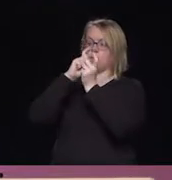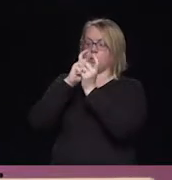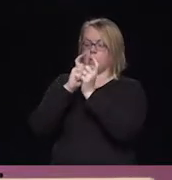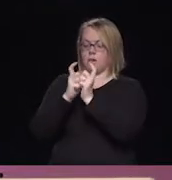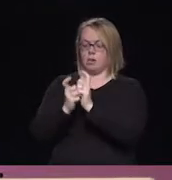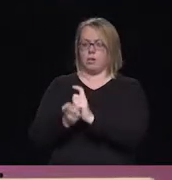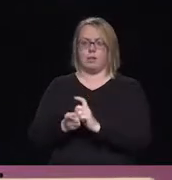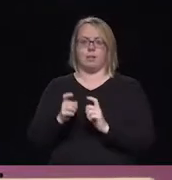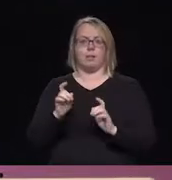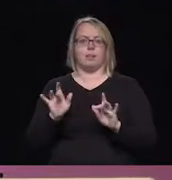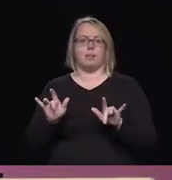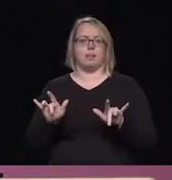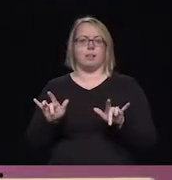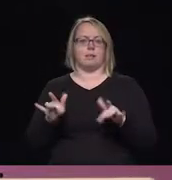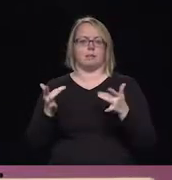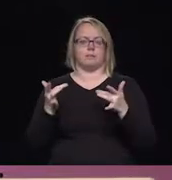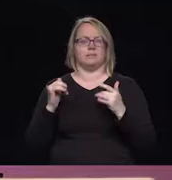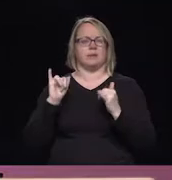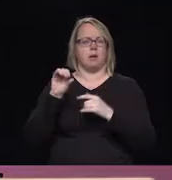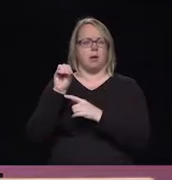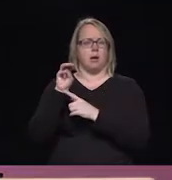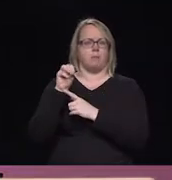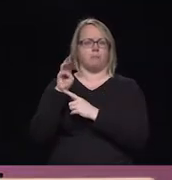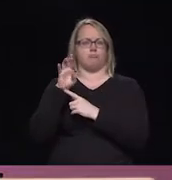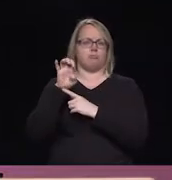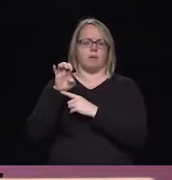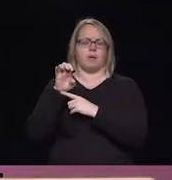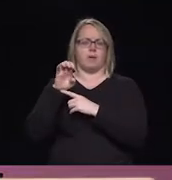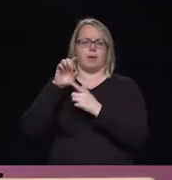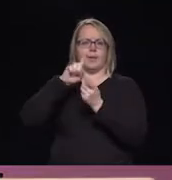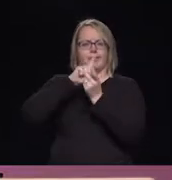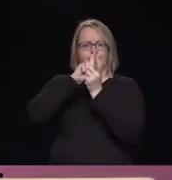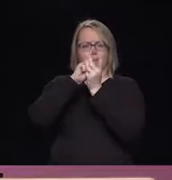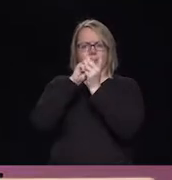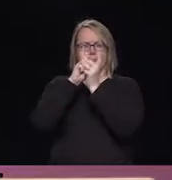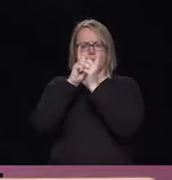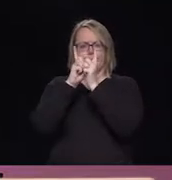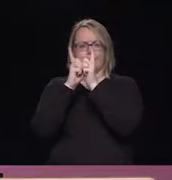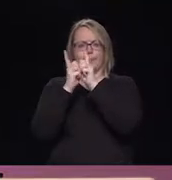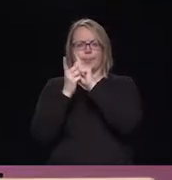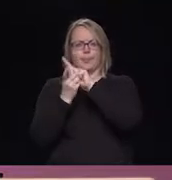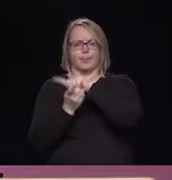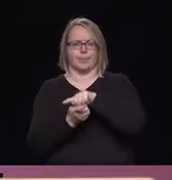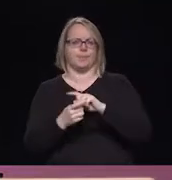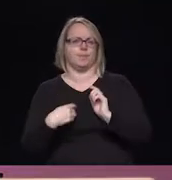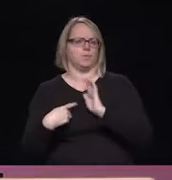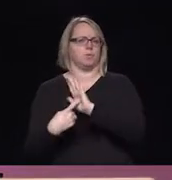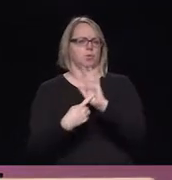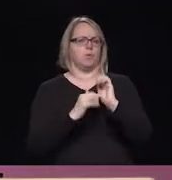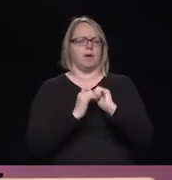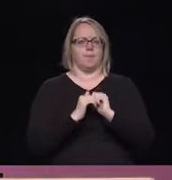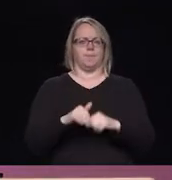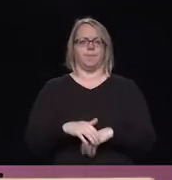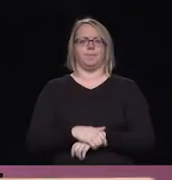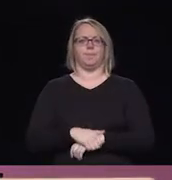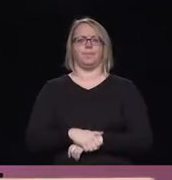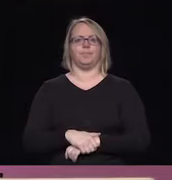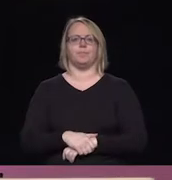blue and then it gets lighter and lighter and lighter. This is an ombre effect. Now I'm going to show you how to do that.